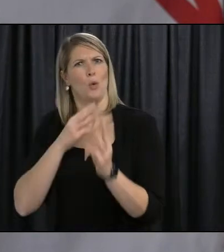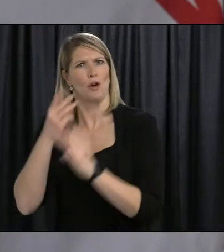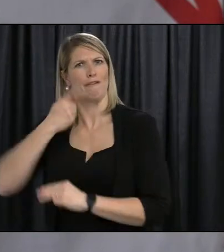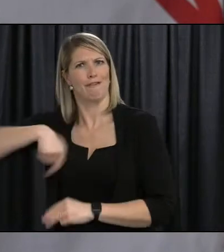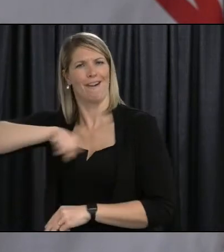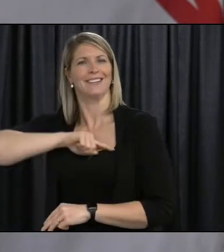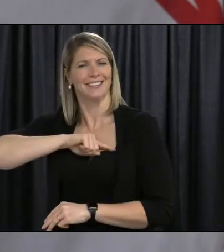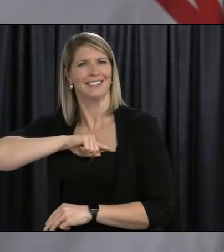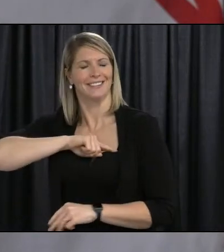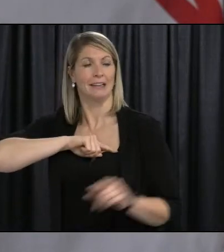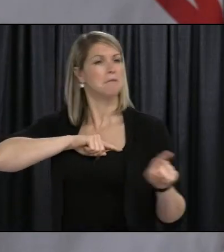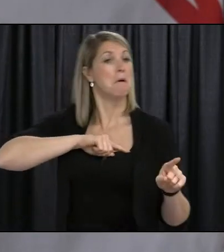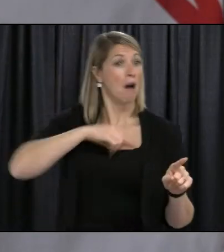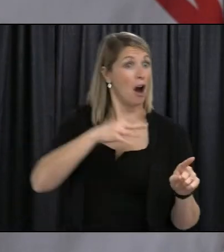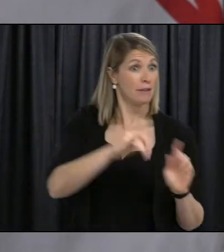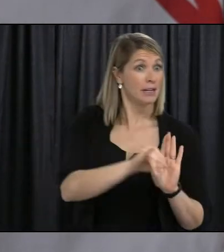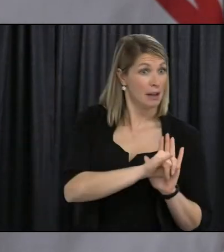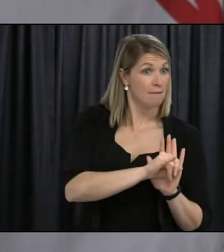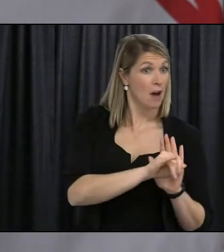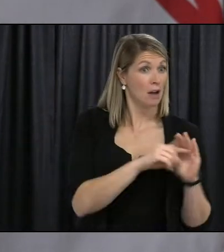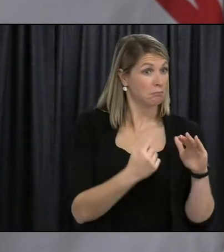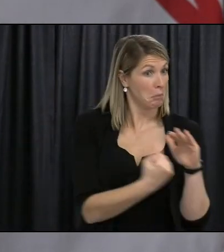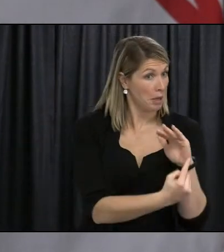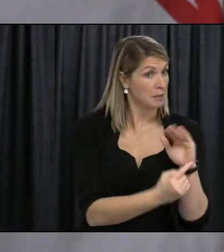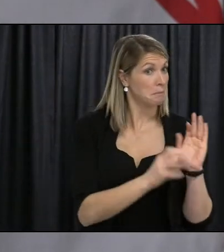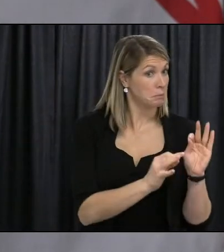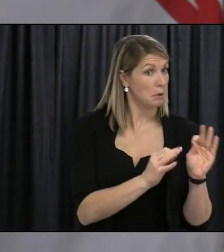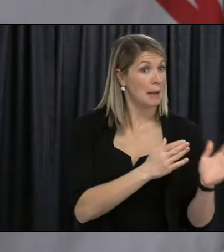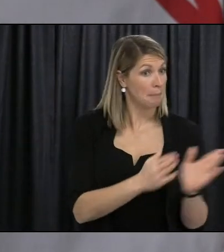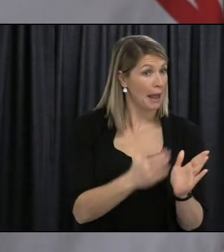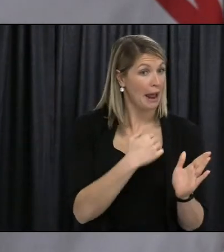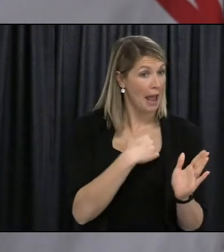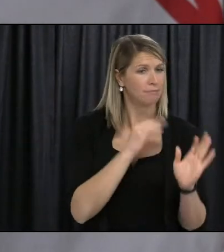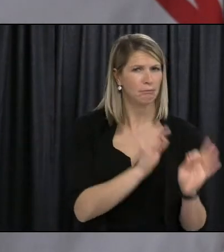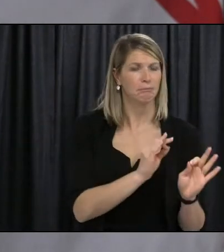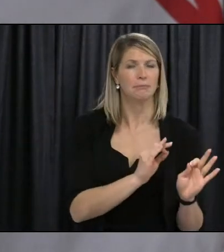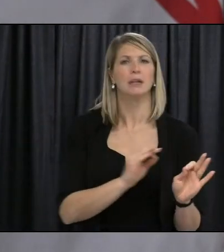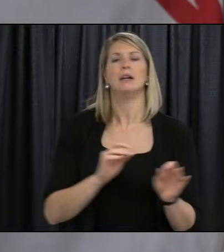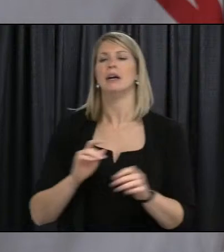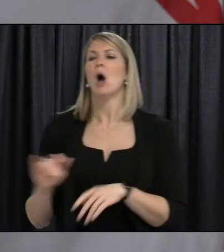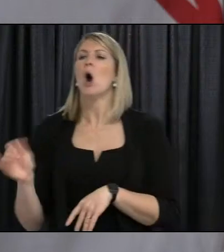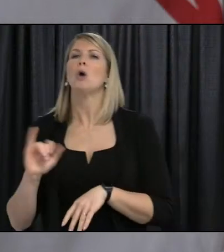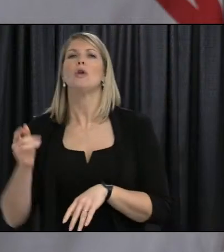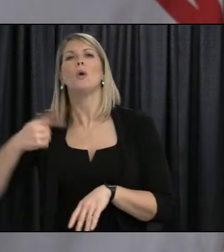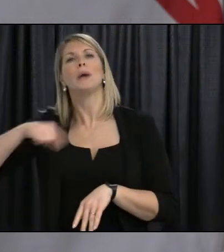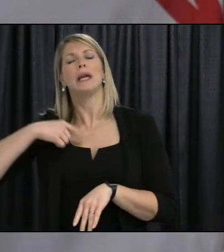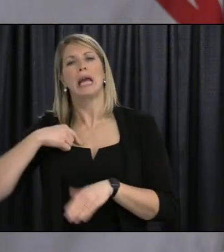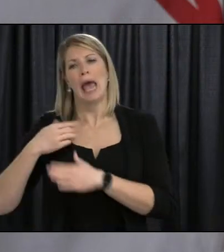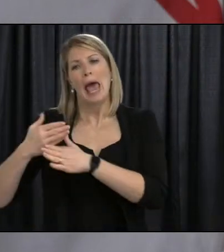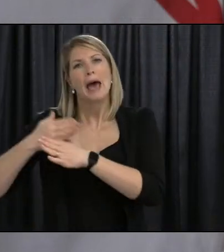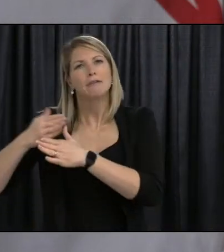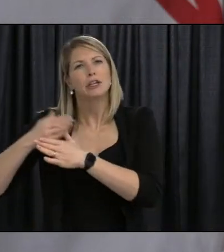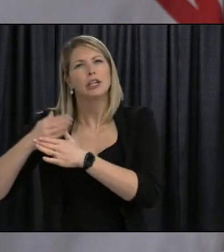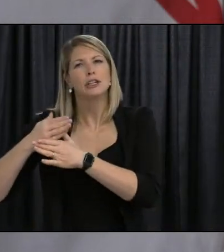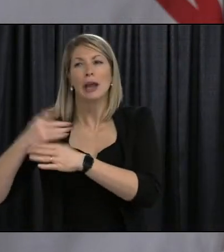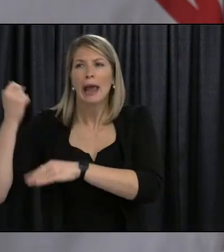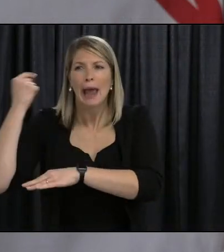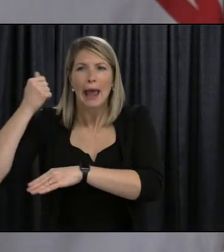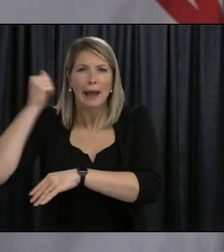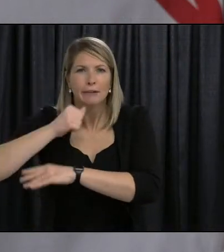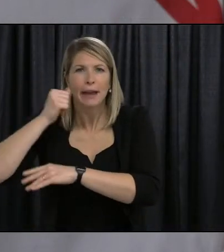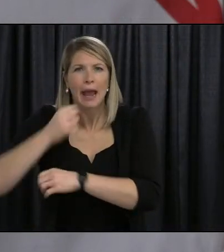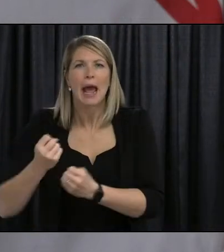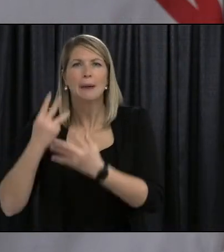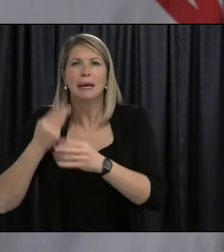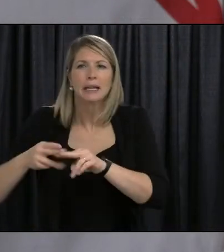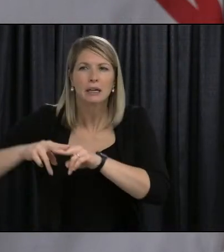at our, you know, our average number of cases a day, and we look at a 7-day average on that. We also